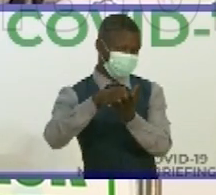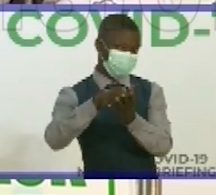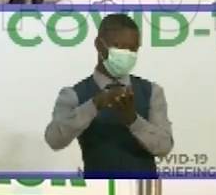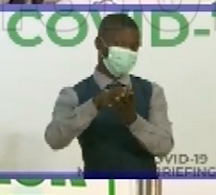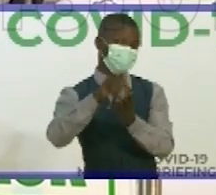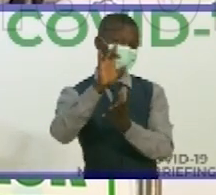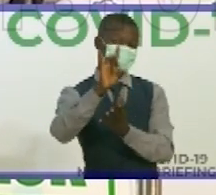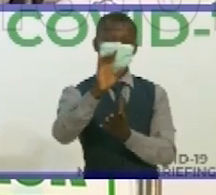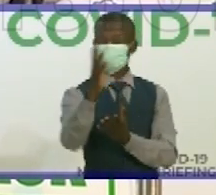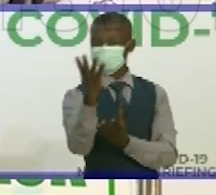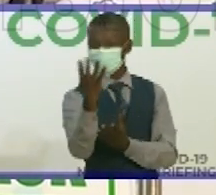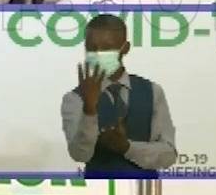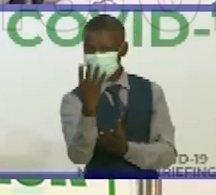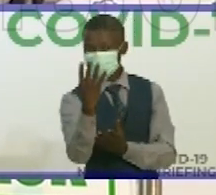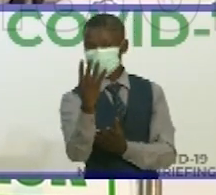15,815